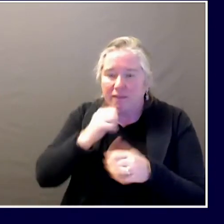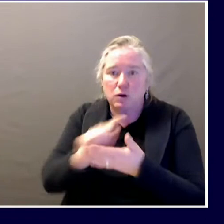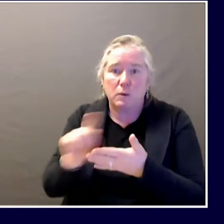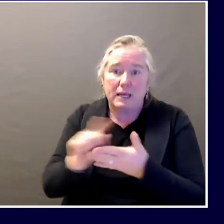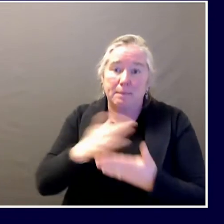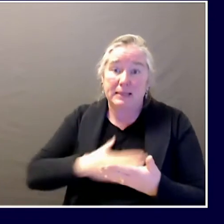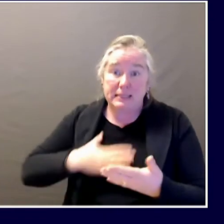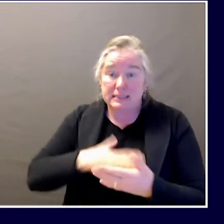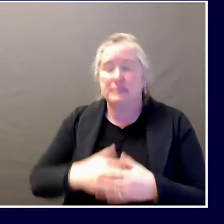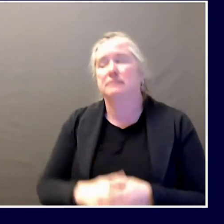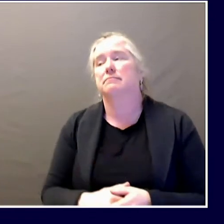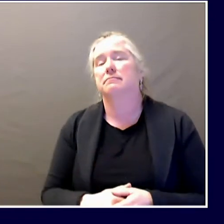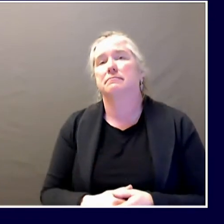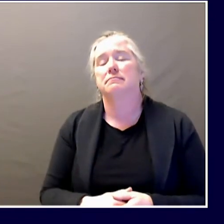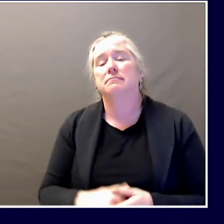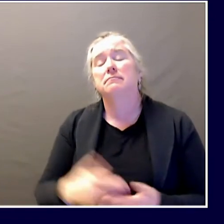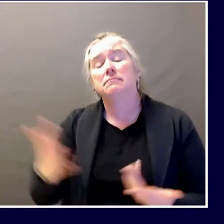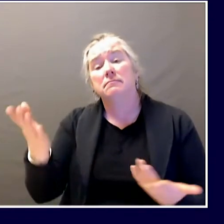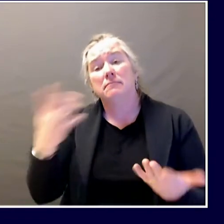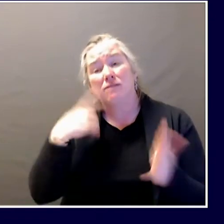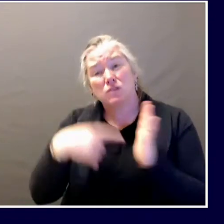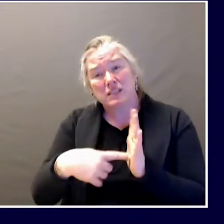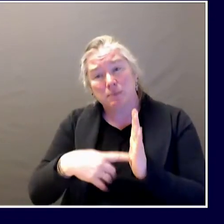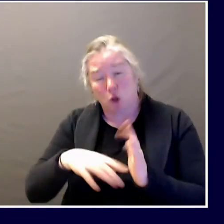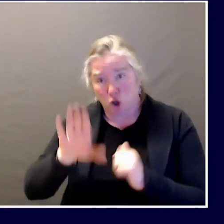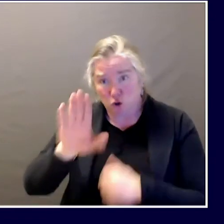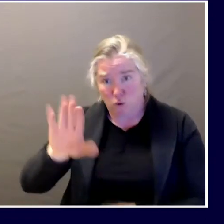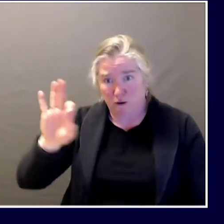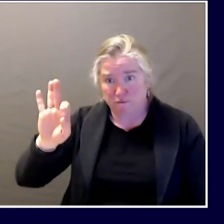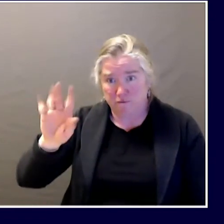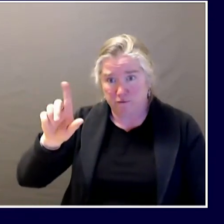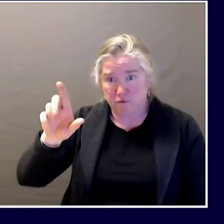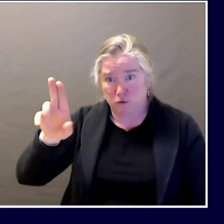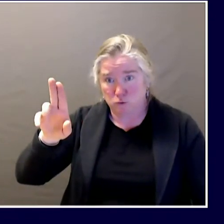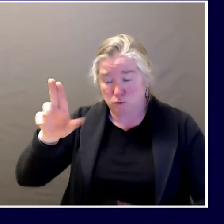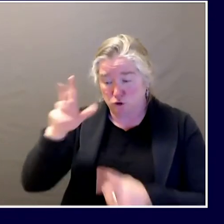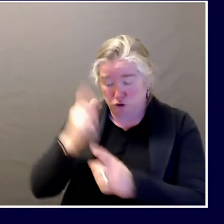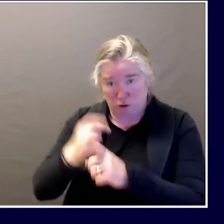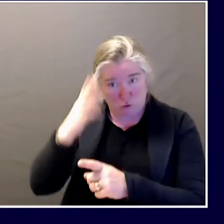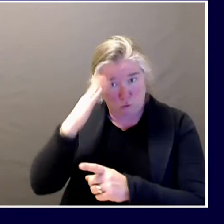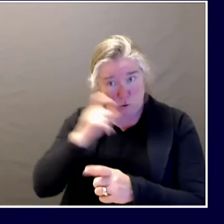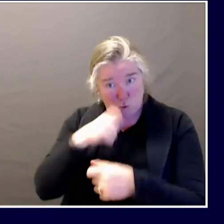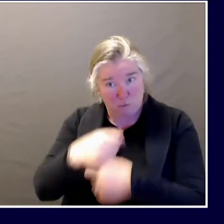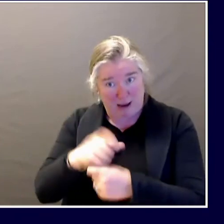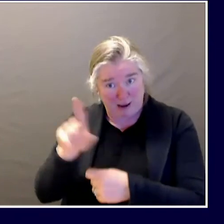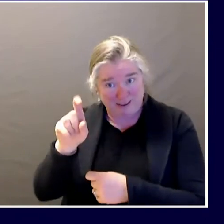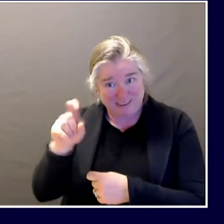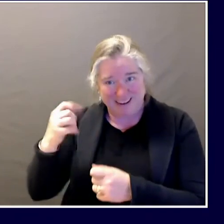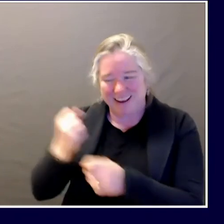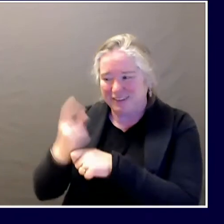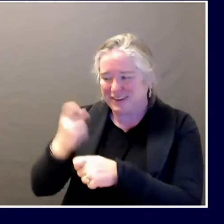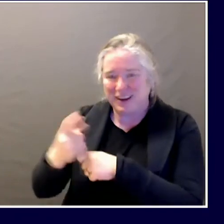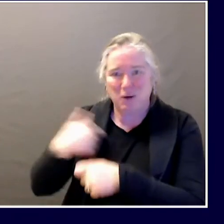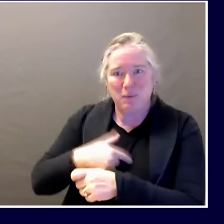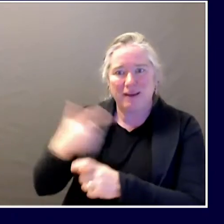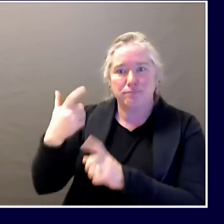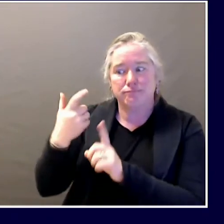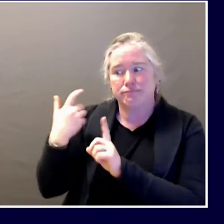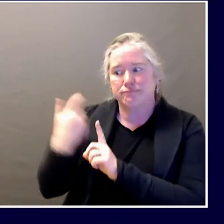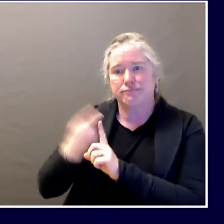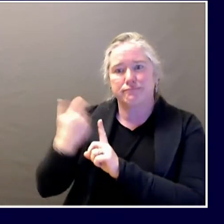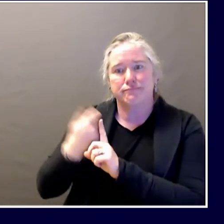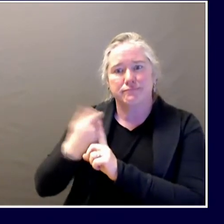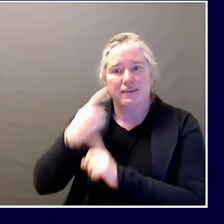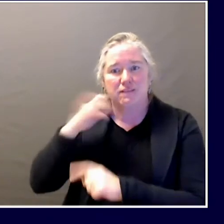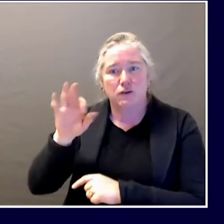we see those variations between J&J, Pfizer, and Moderna have clinical implications, I continue to recommend that the best vaccine